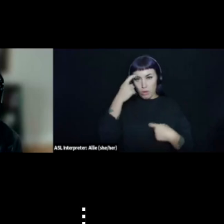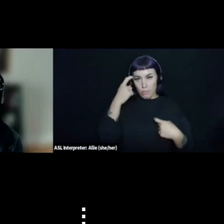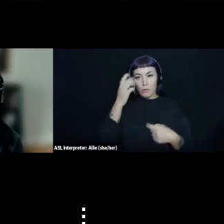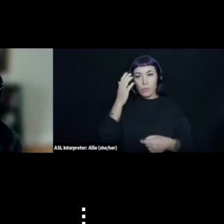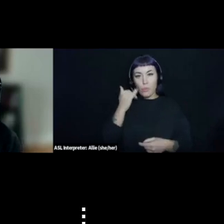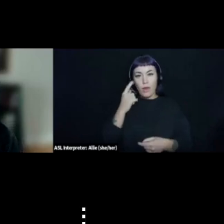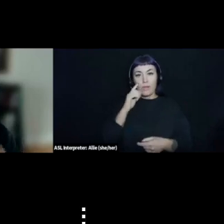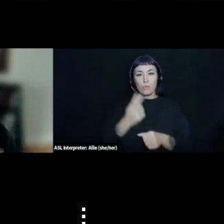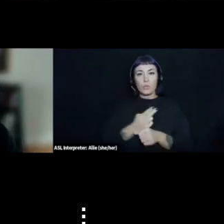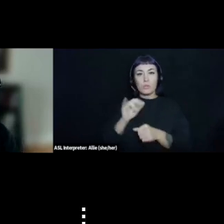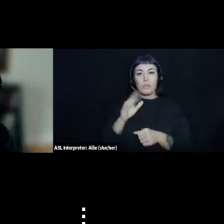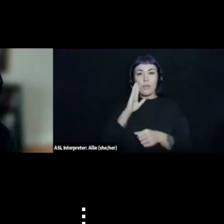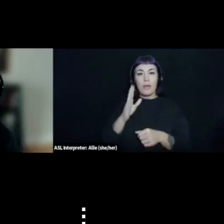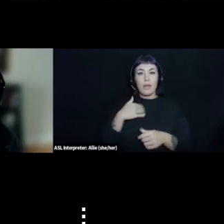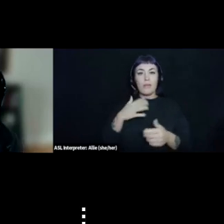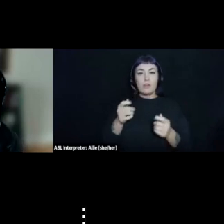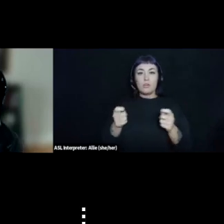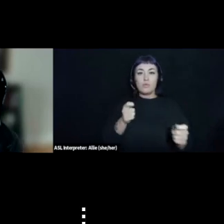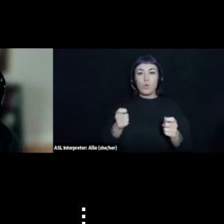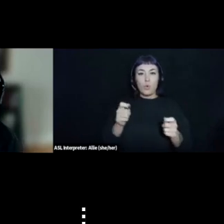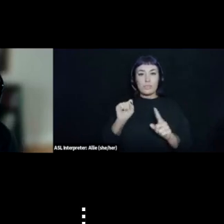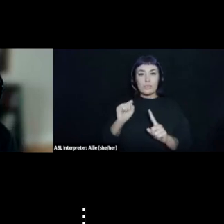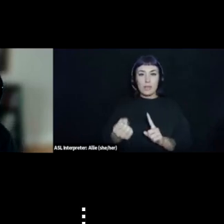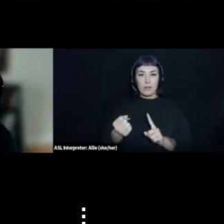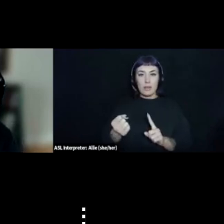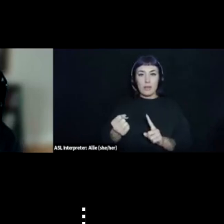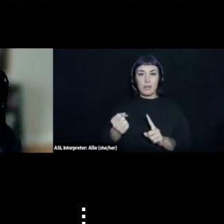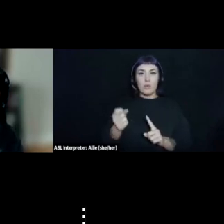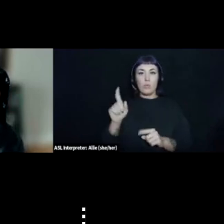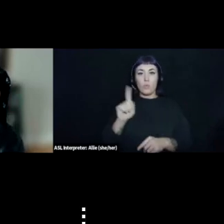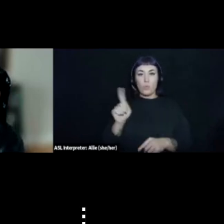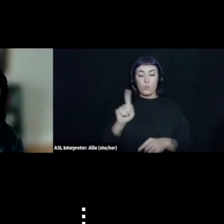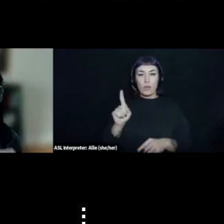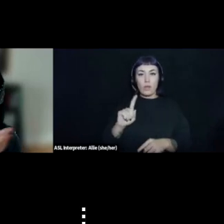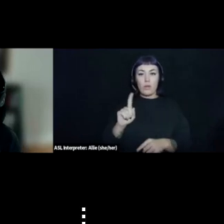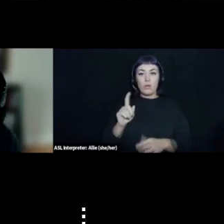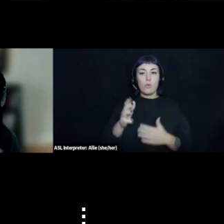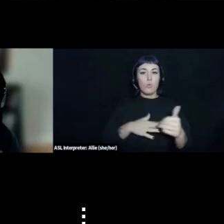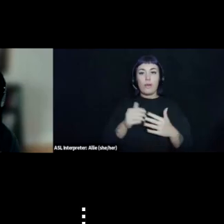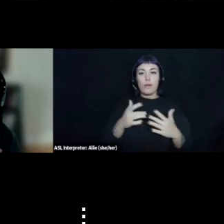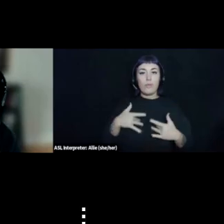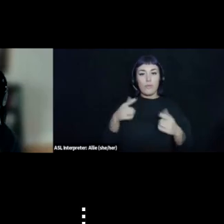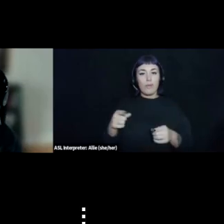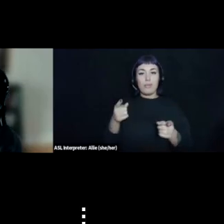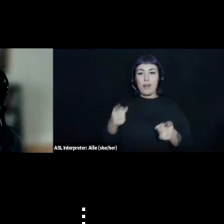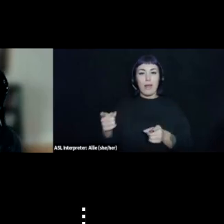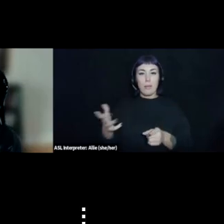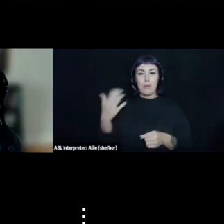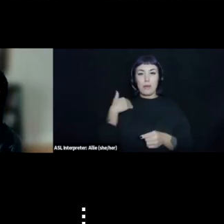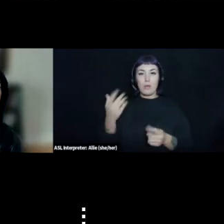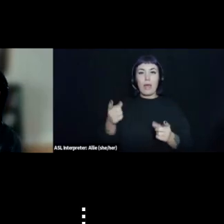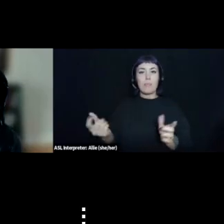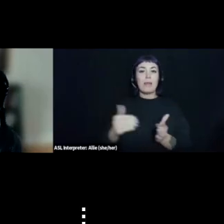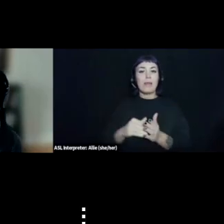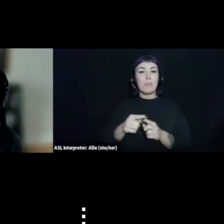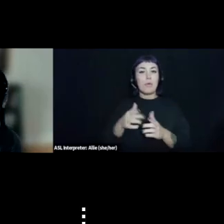they will use it to create a controlled scenario in which whatever events that happen to them happen again, but